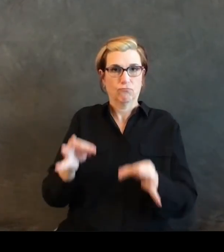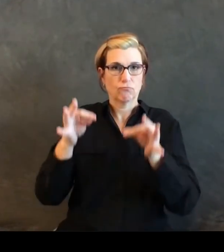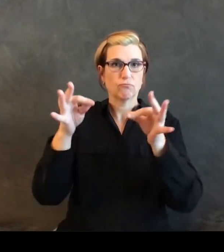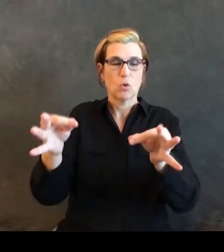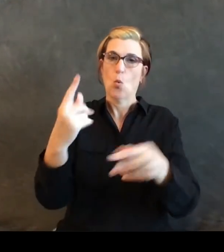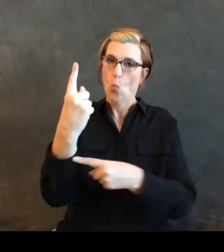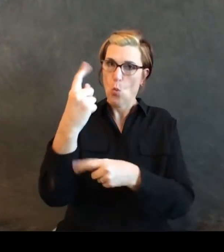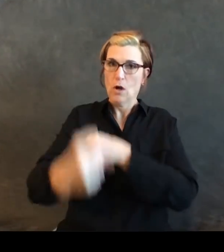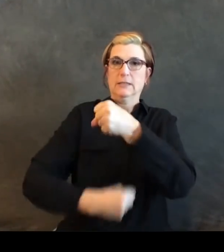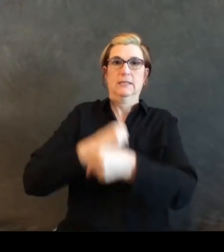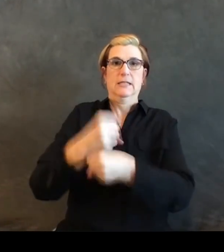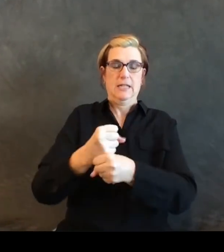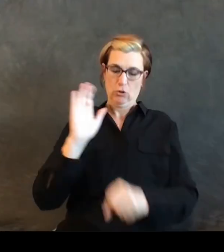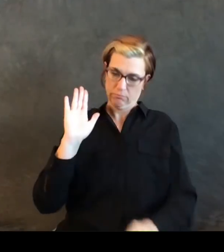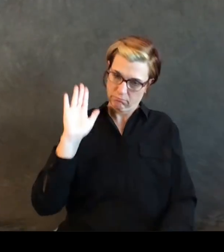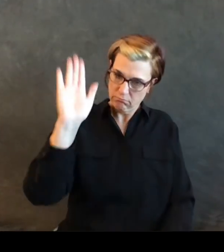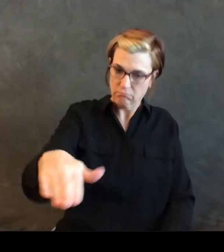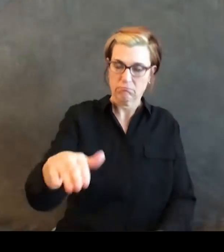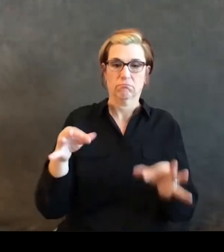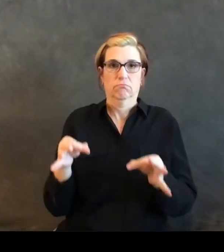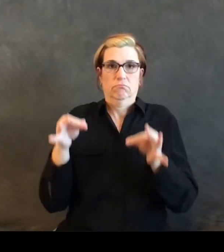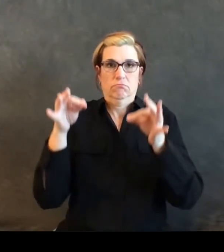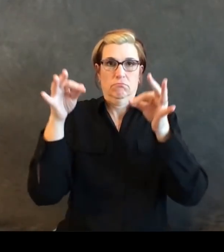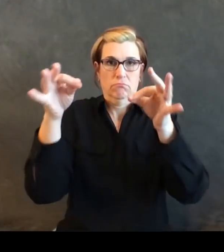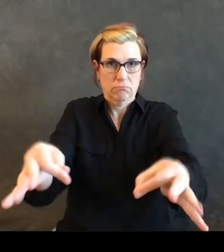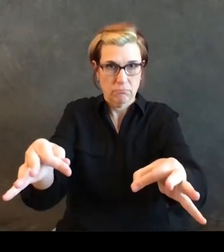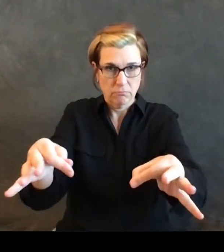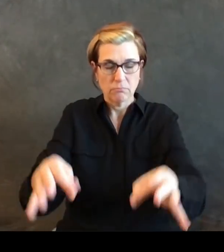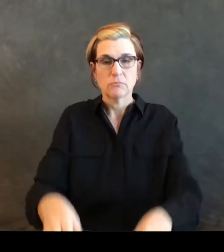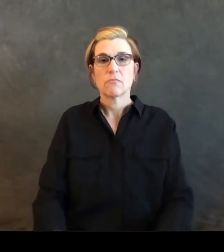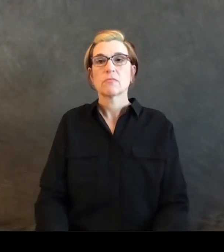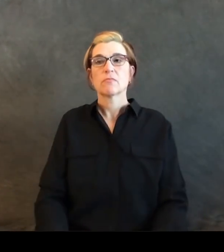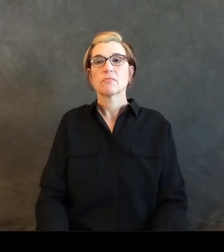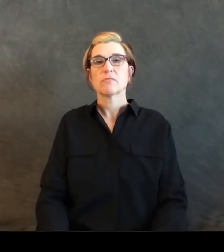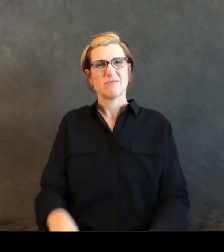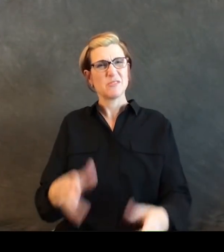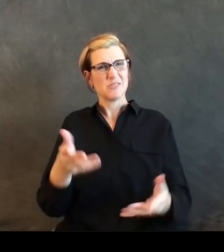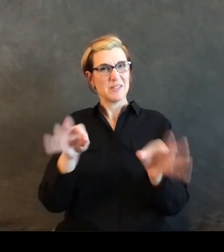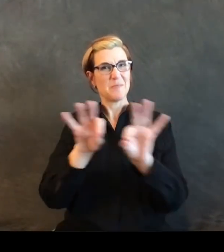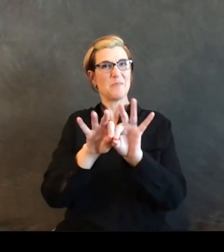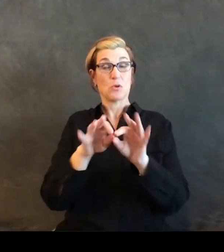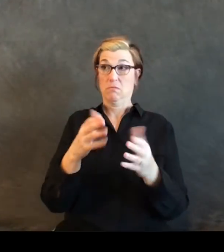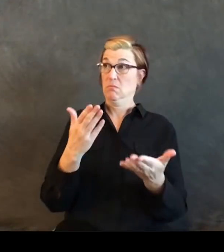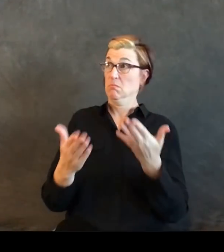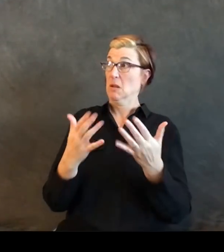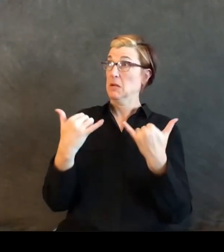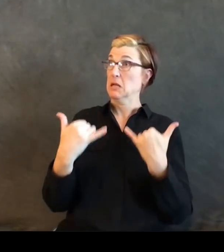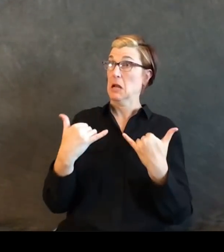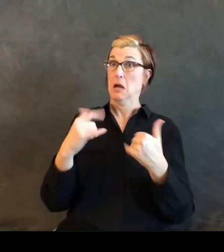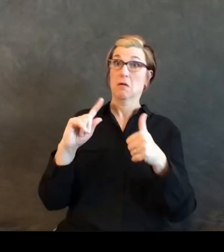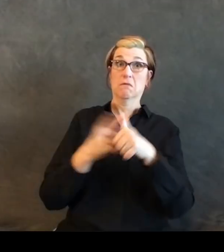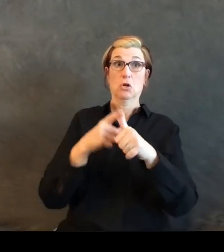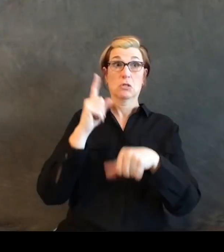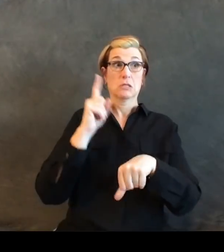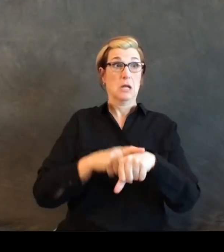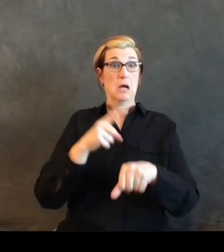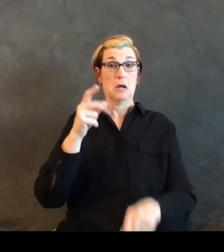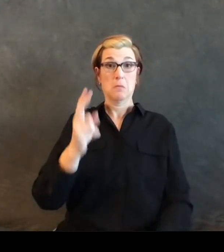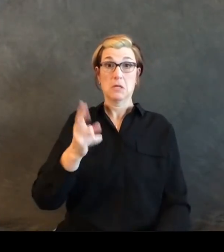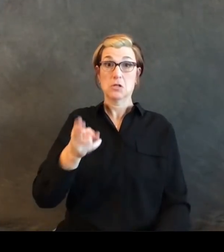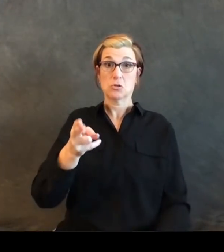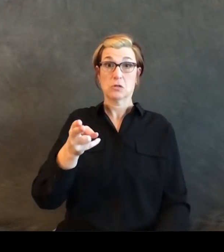be very important because it's probably the first time, maybe ever, or certainly in a long time, that it was on